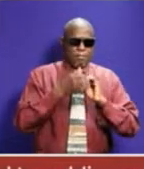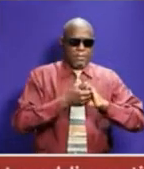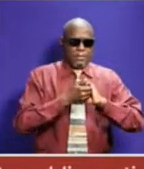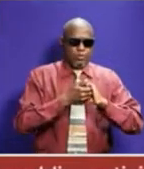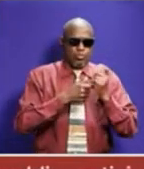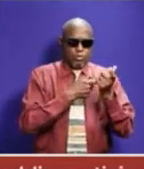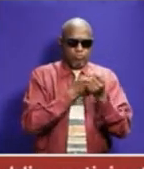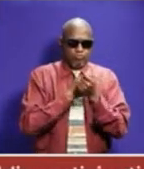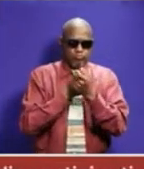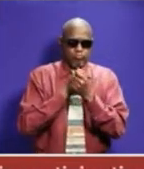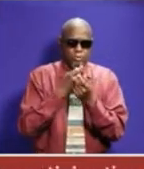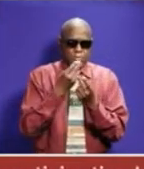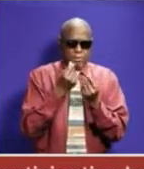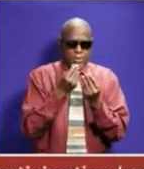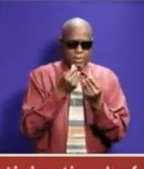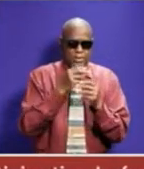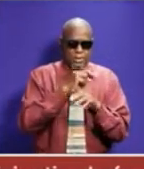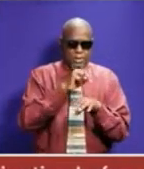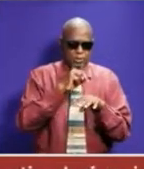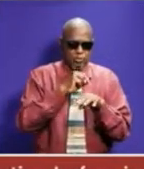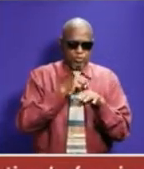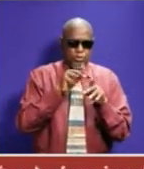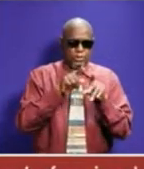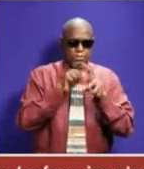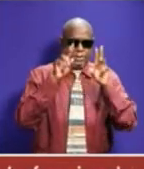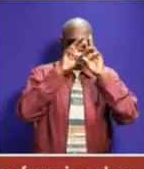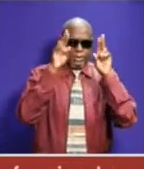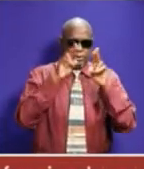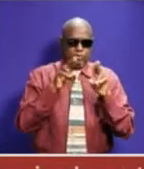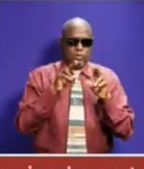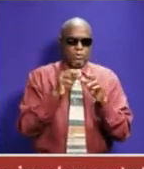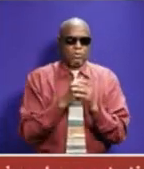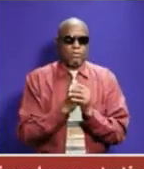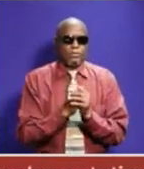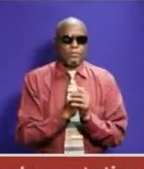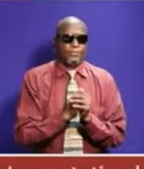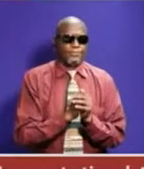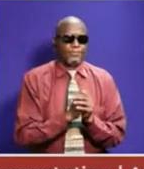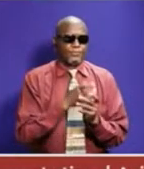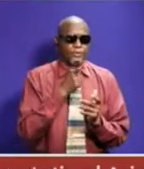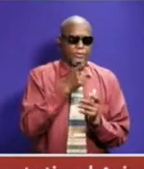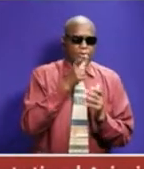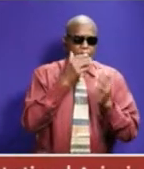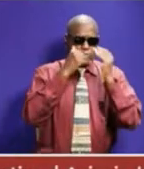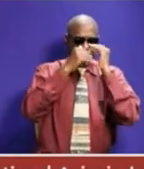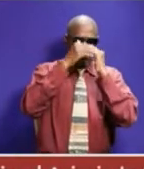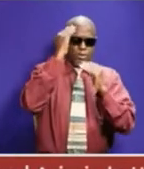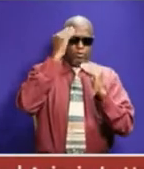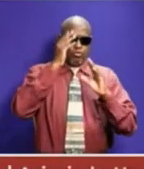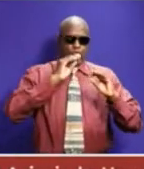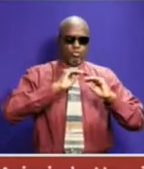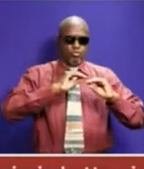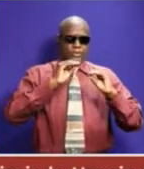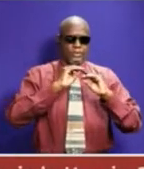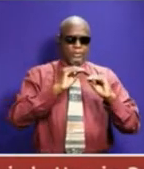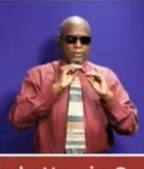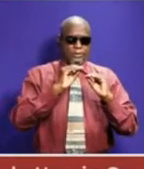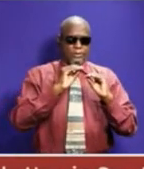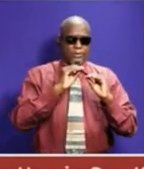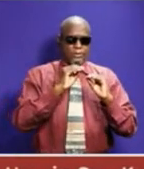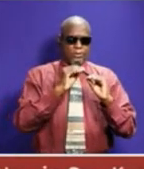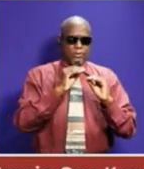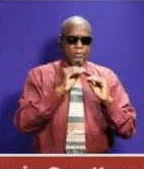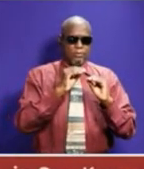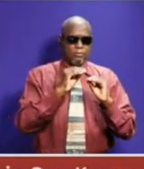attract revenue both locally, nationally, and internationally. The private sector is a professional who is trained, on